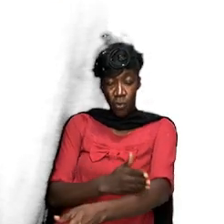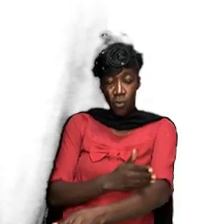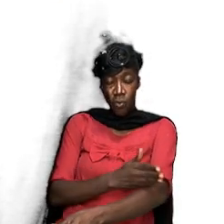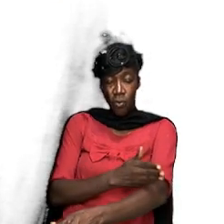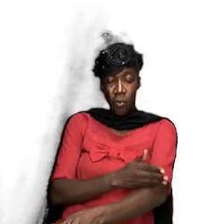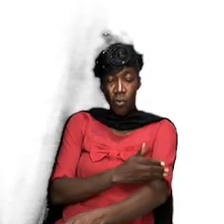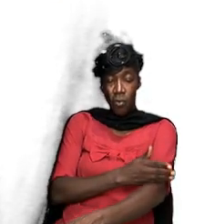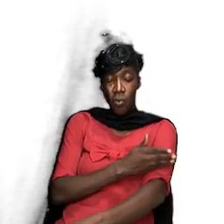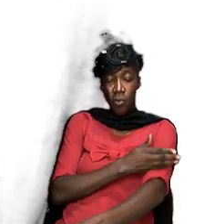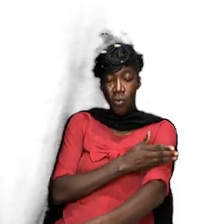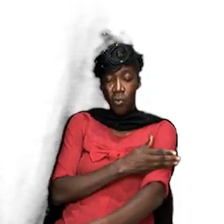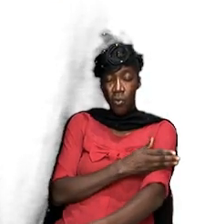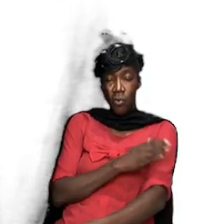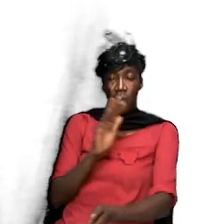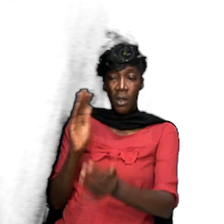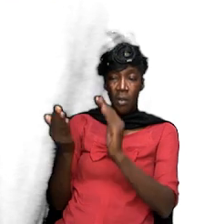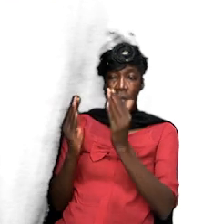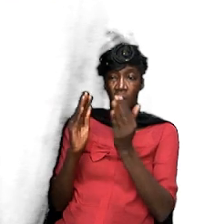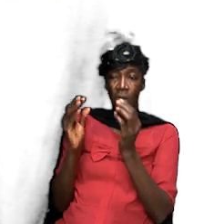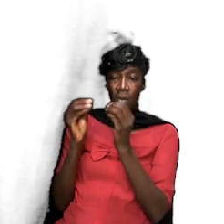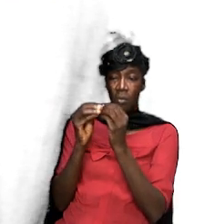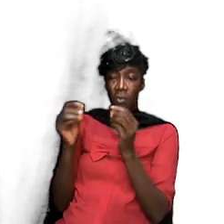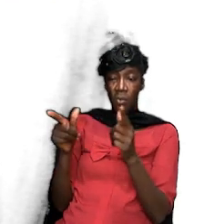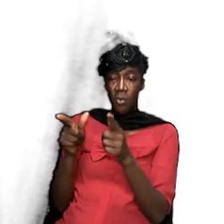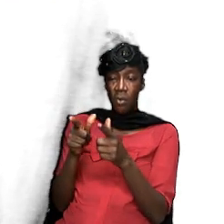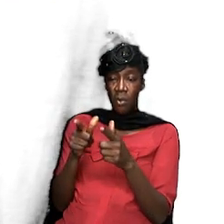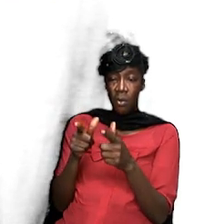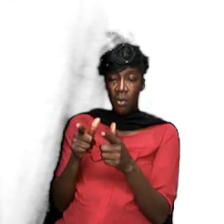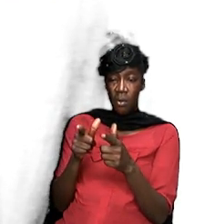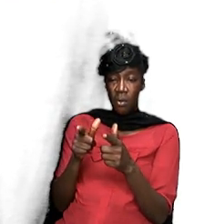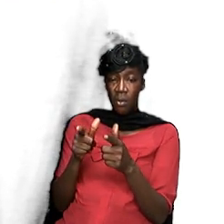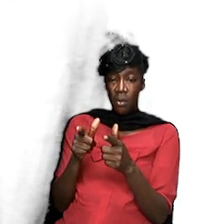like Jesus every day as we walk.